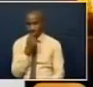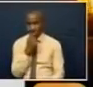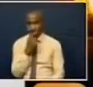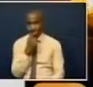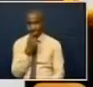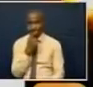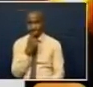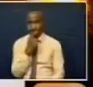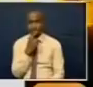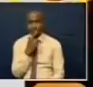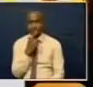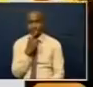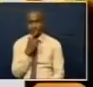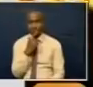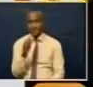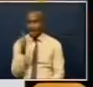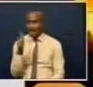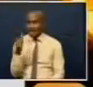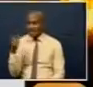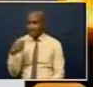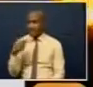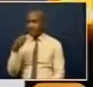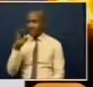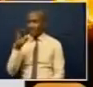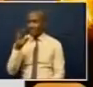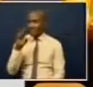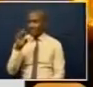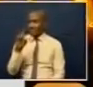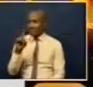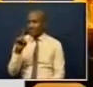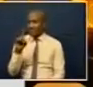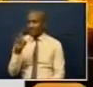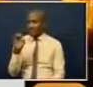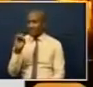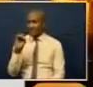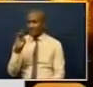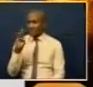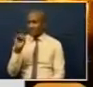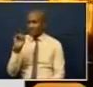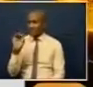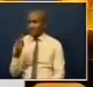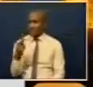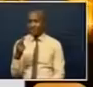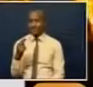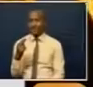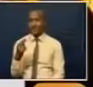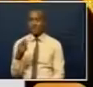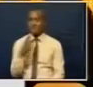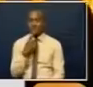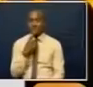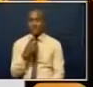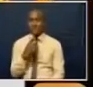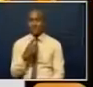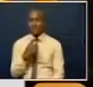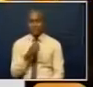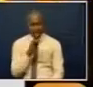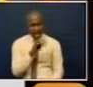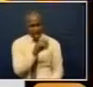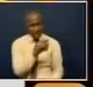thank you. Fred Obach Machoka. man in Black Africa says, Jeff, kindly ask Honorable